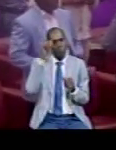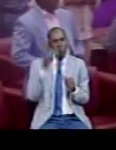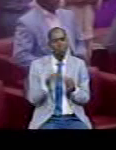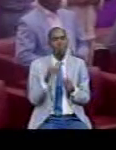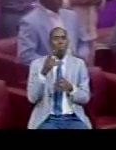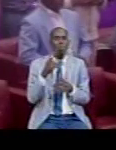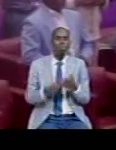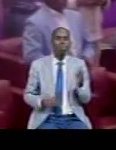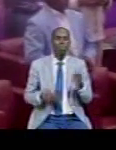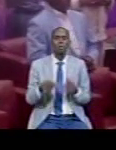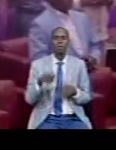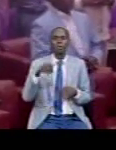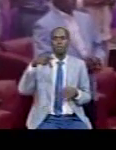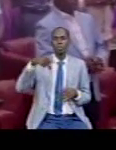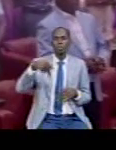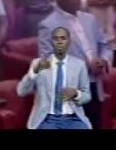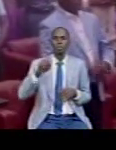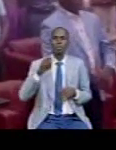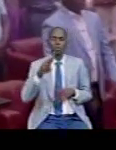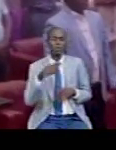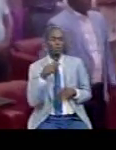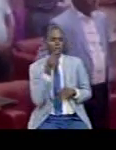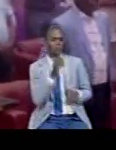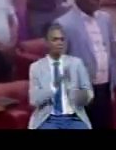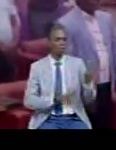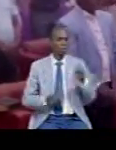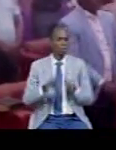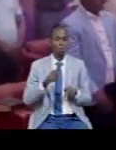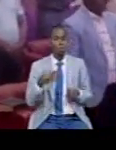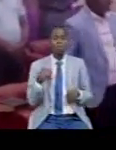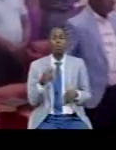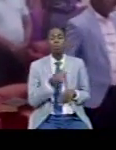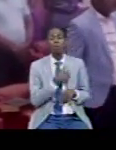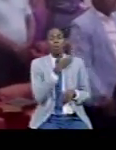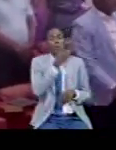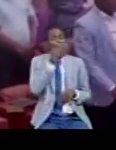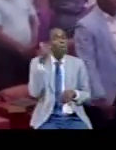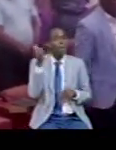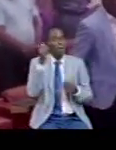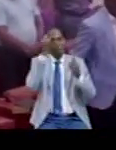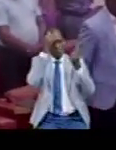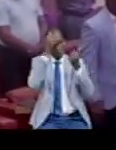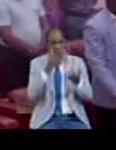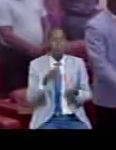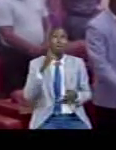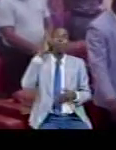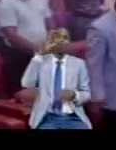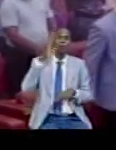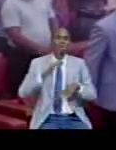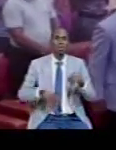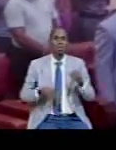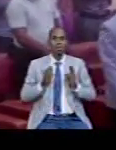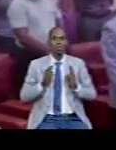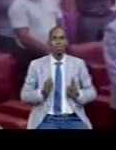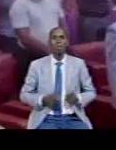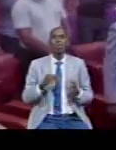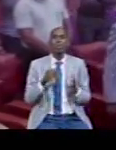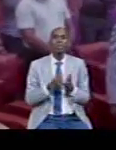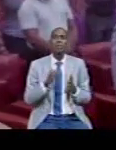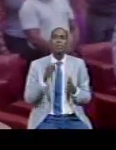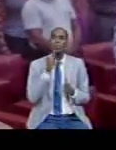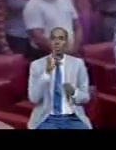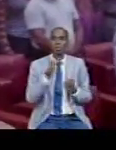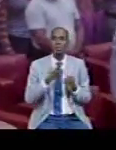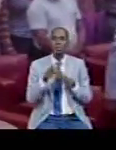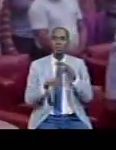Peter and John told the council. They said, we rather obey God rather than man. In the world today, there are many